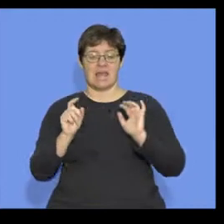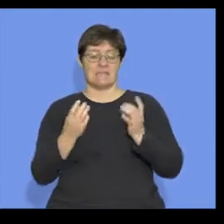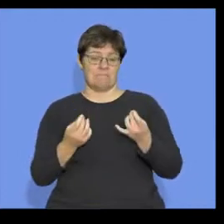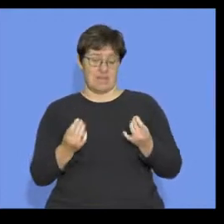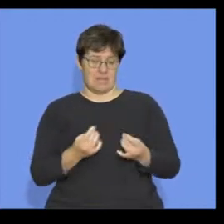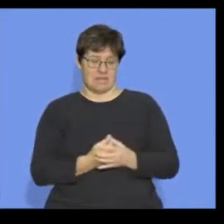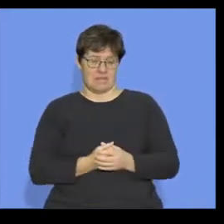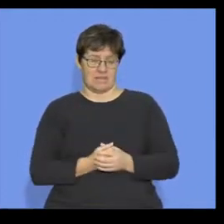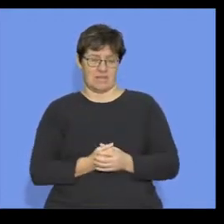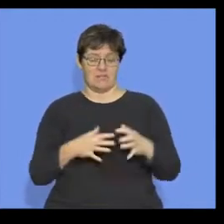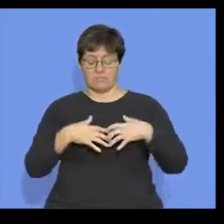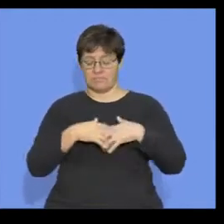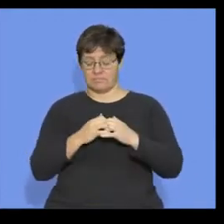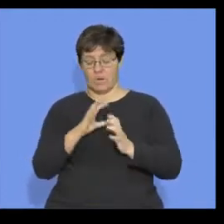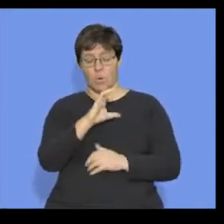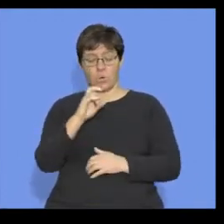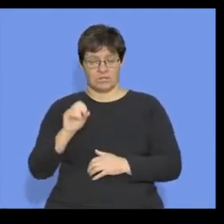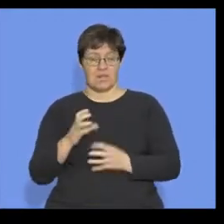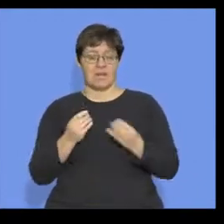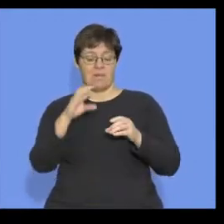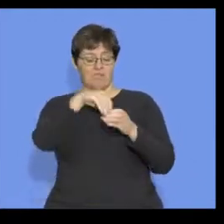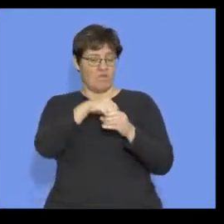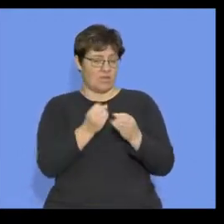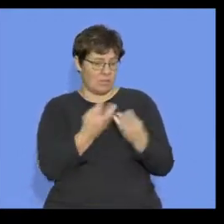are used to form 3-digit code.